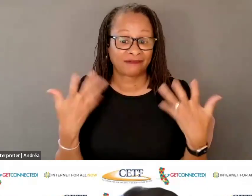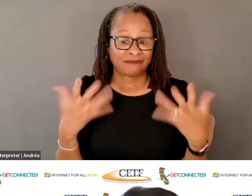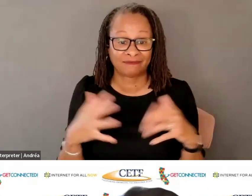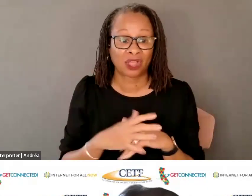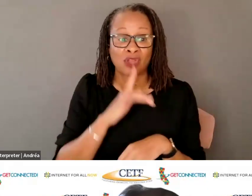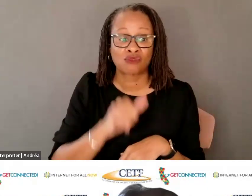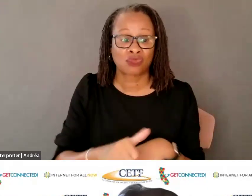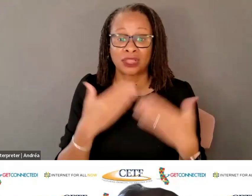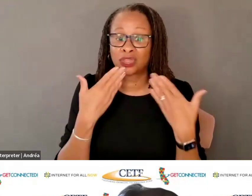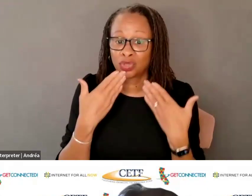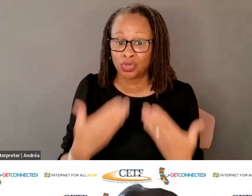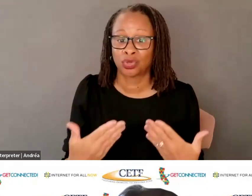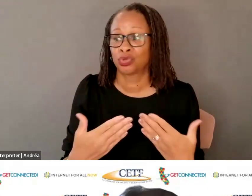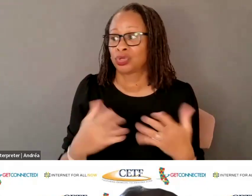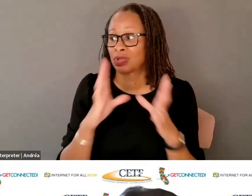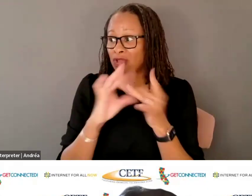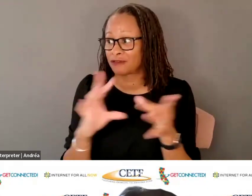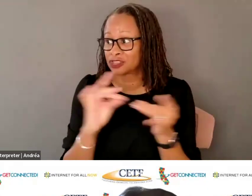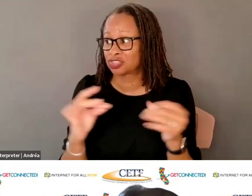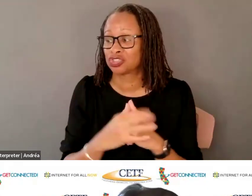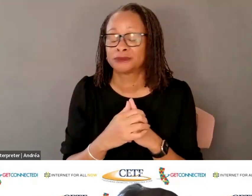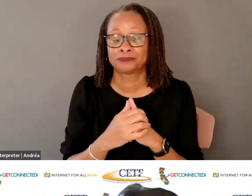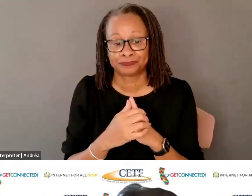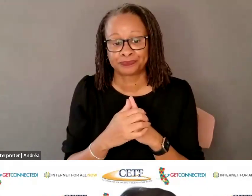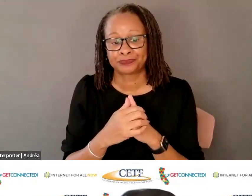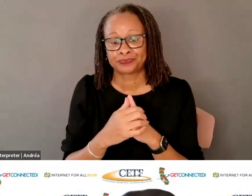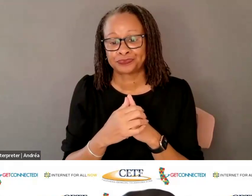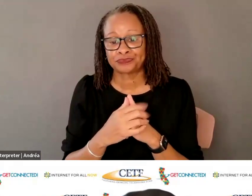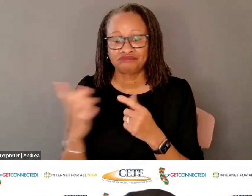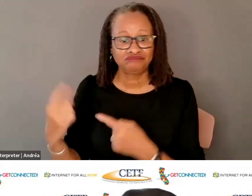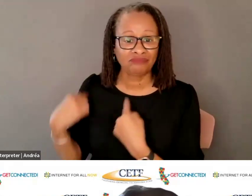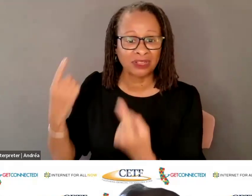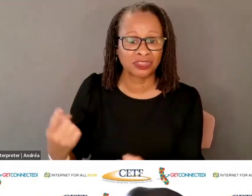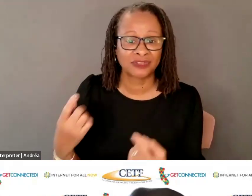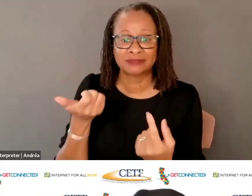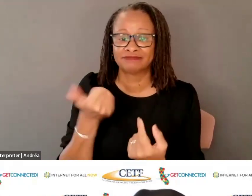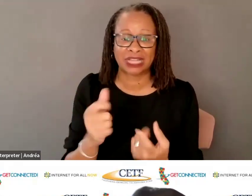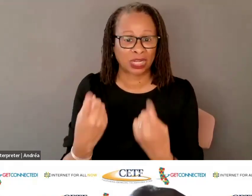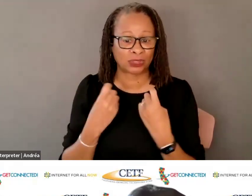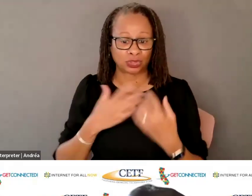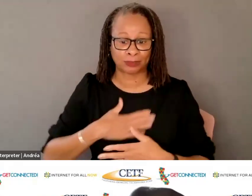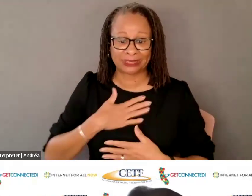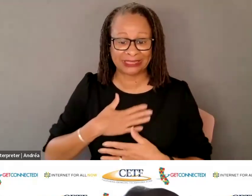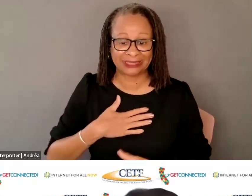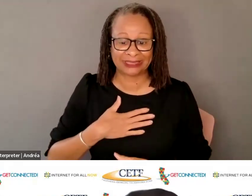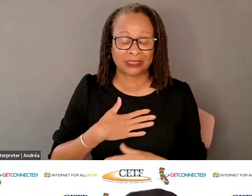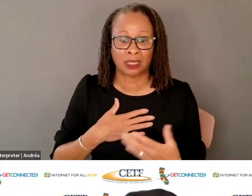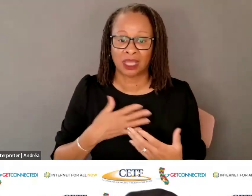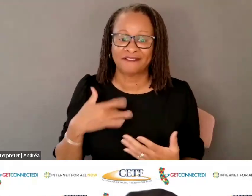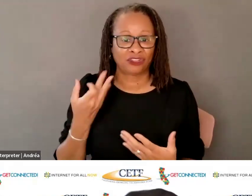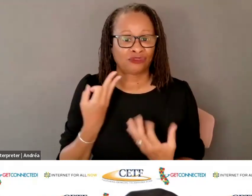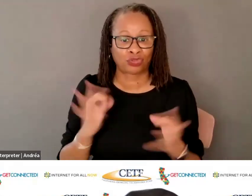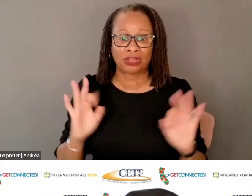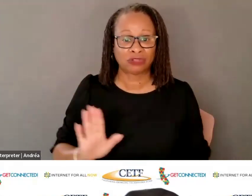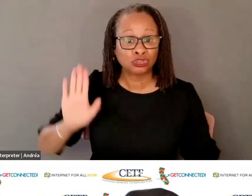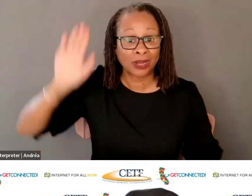really fruitful conversations thus far, and questions. Please feel free to raise your